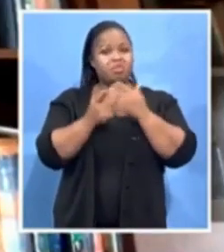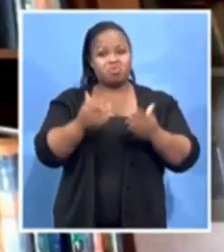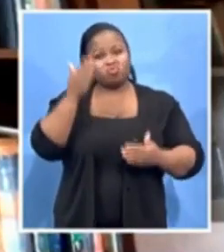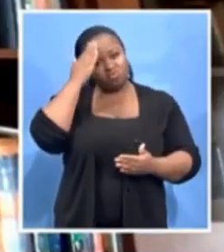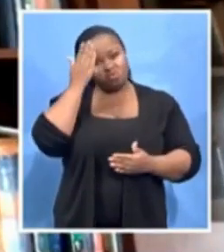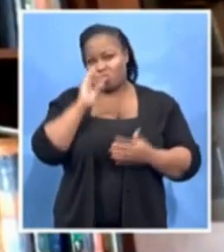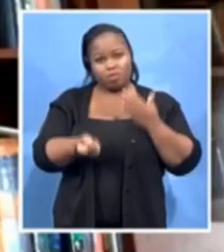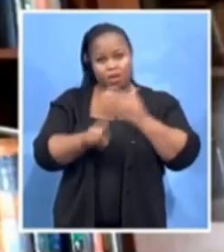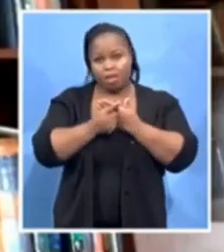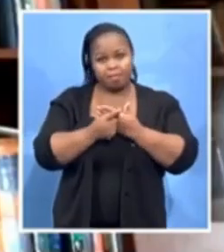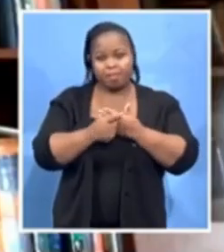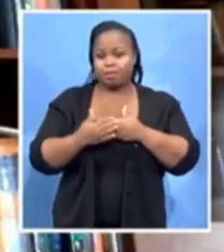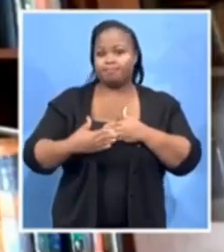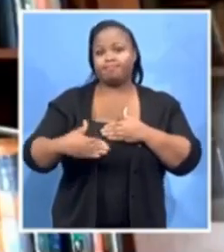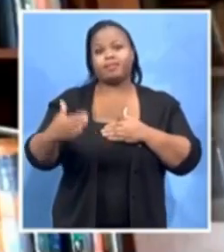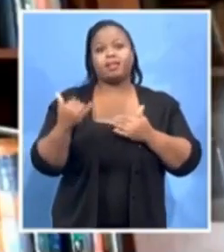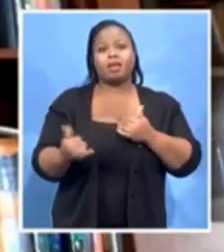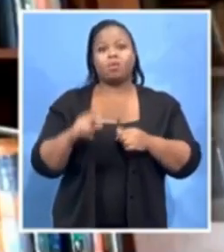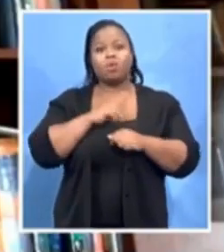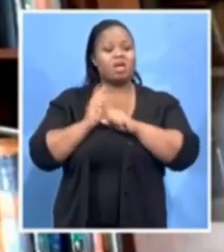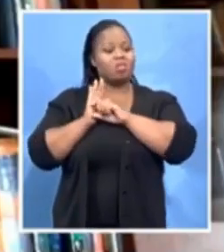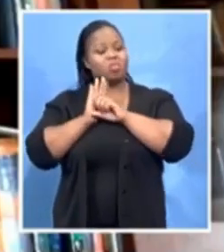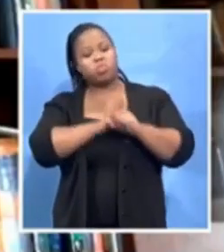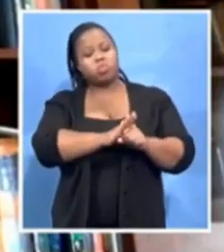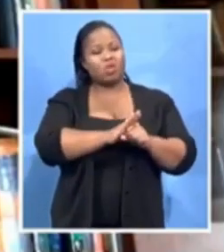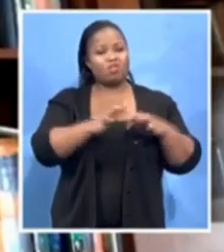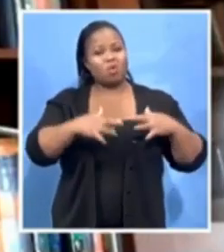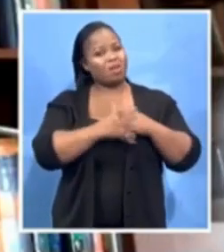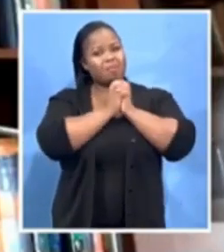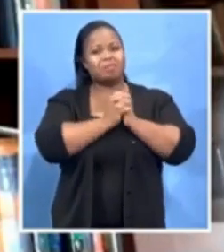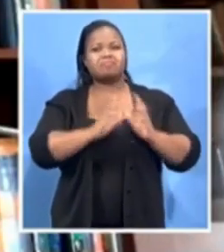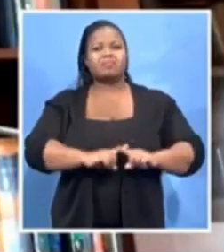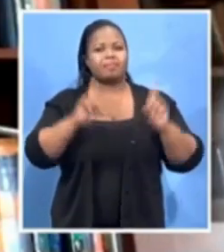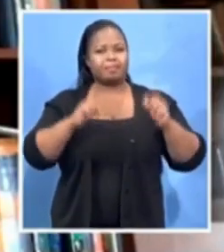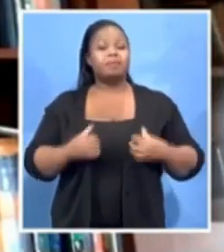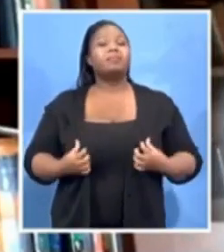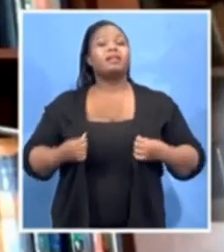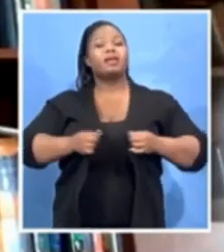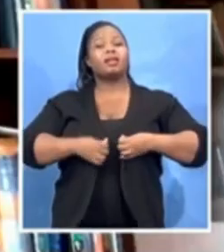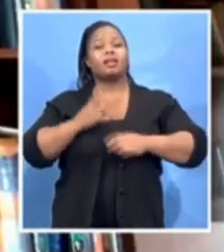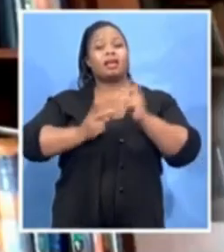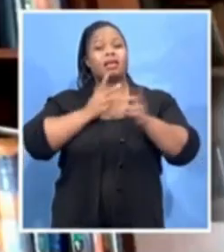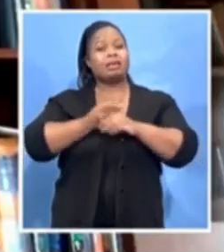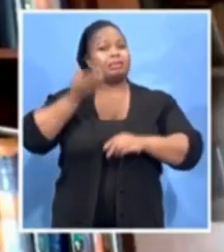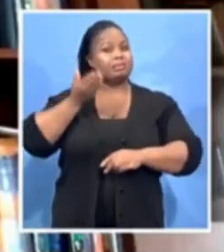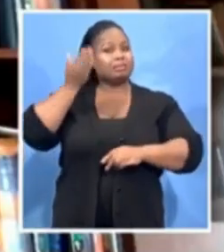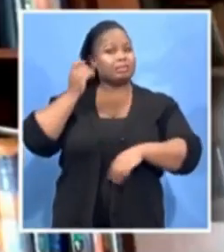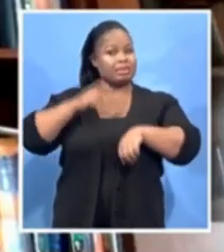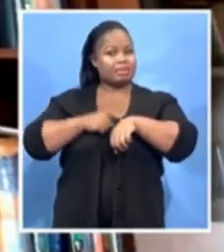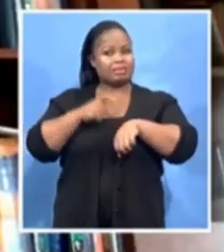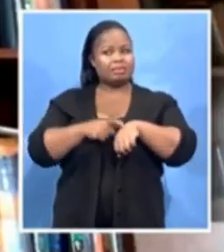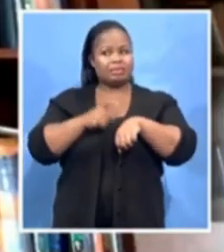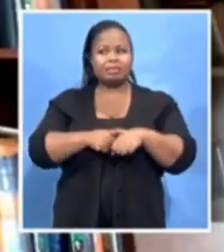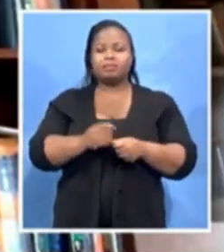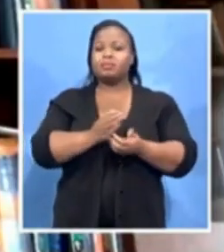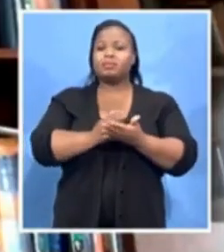undermining African unity. It is also instructive that at that time, there are those who took the view that there was something